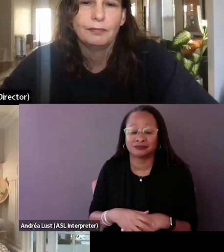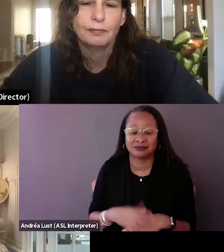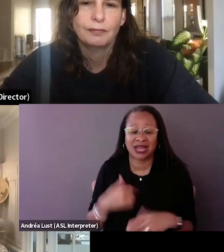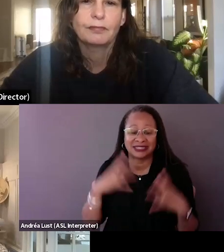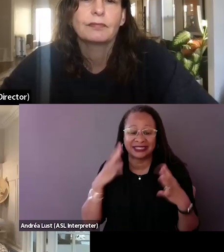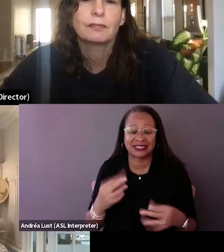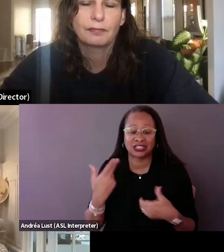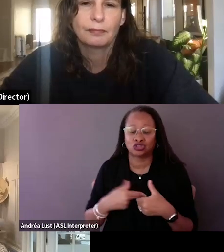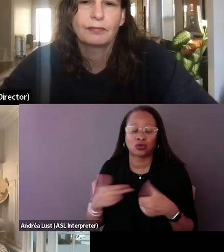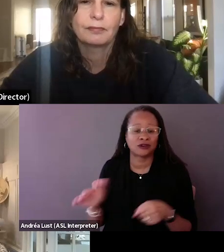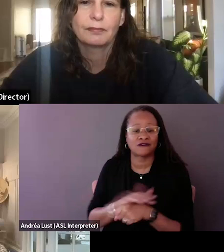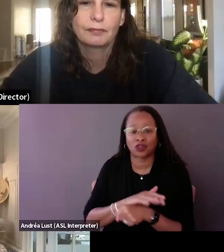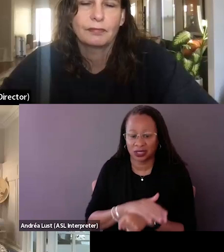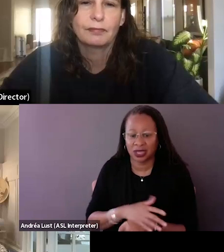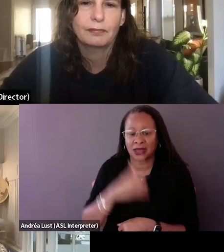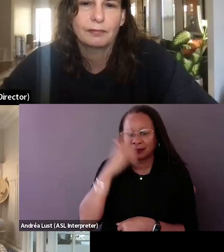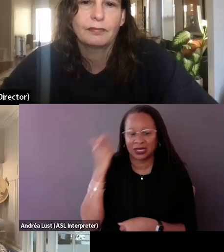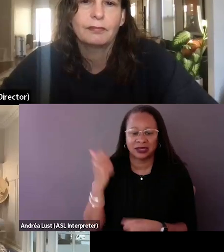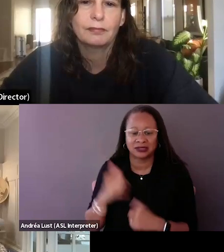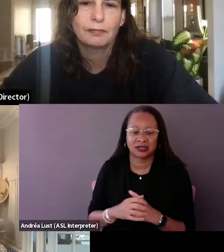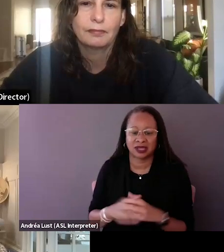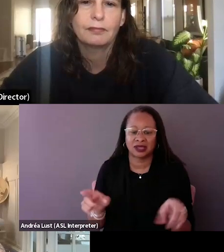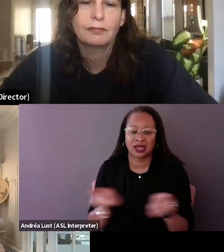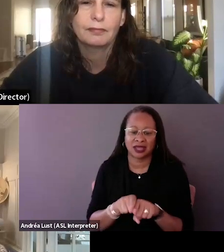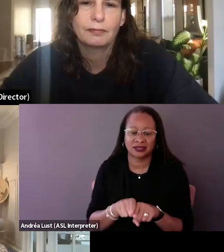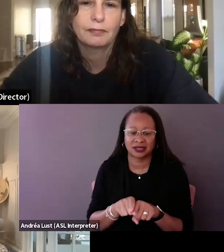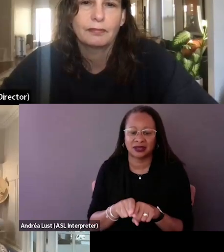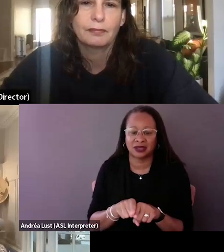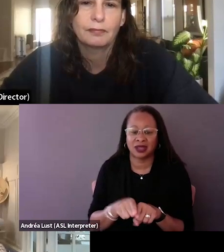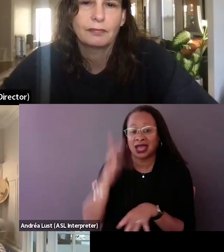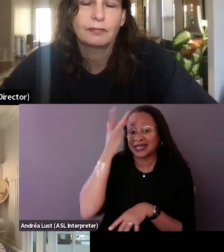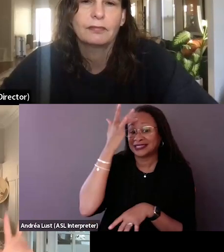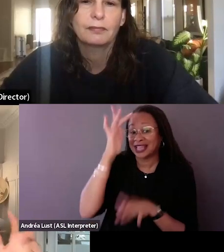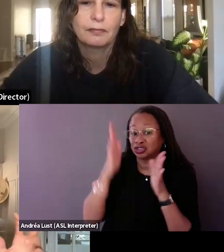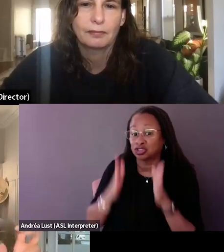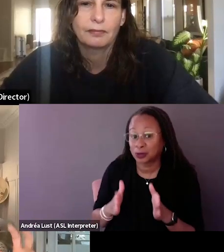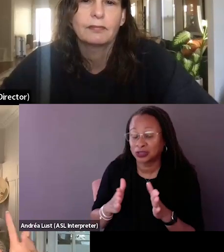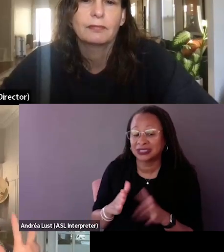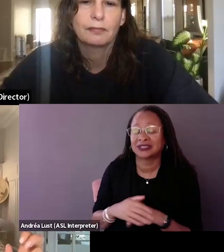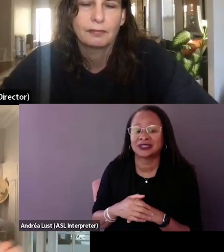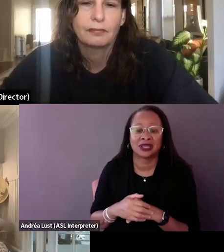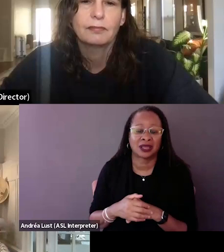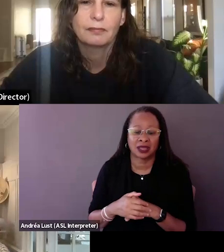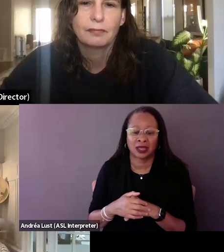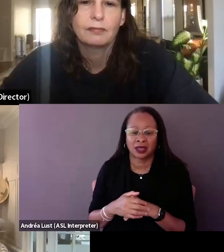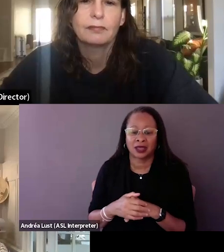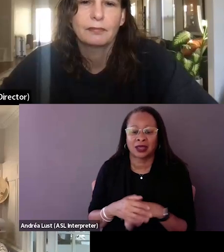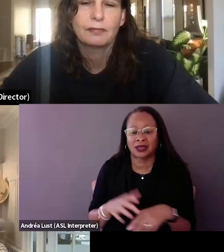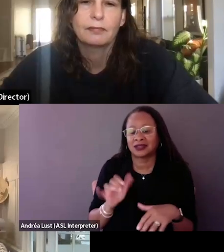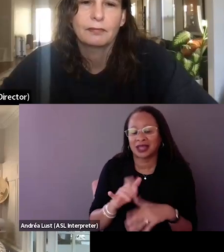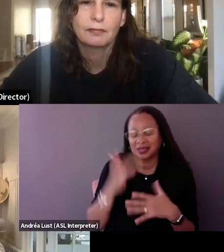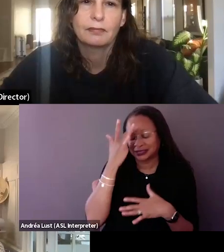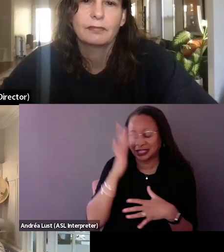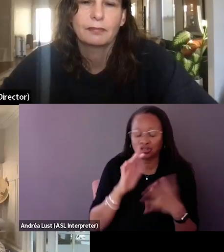to join full board, just because, you know, as an intelligence person, as intelligence and as an intelligence community, coming